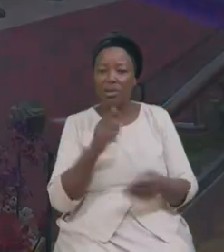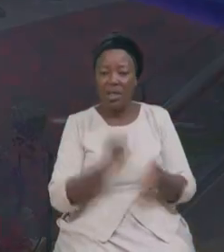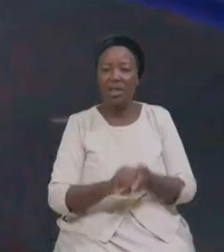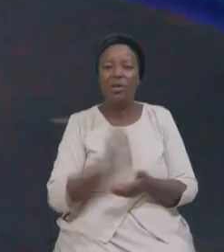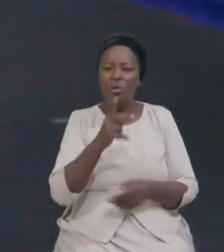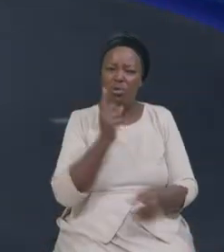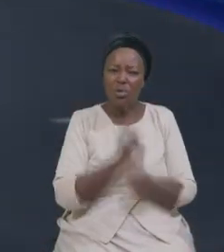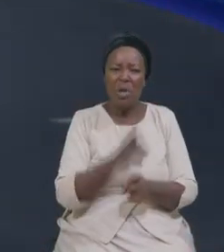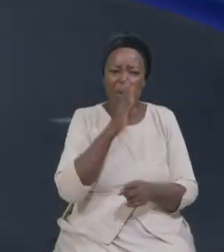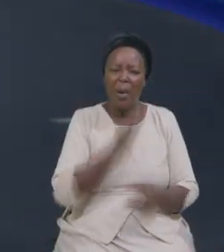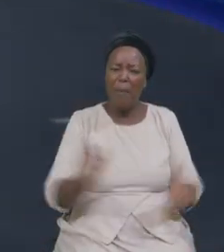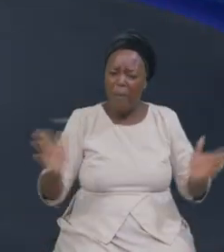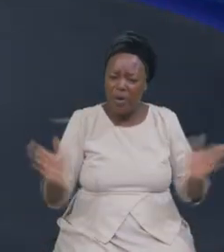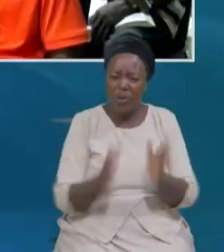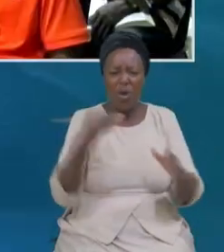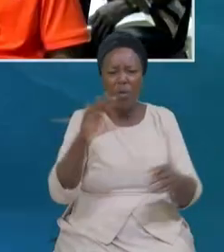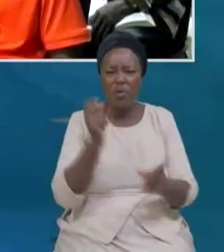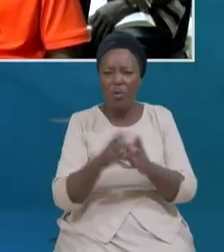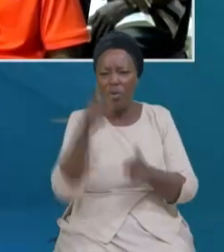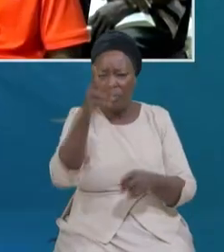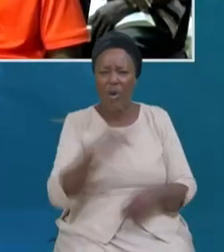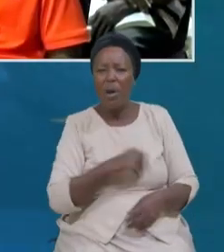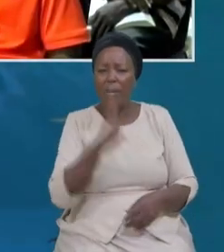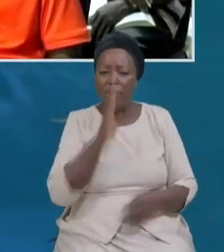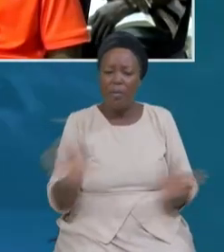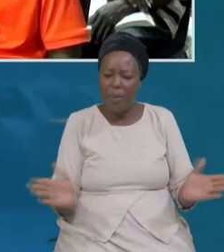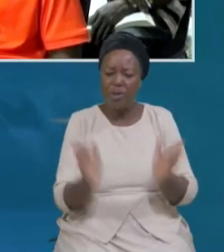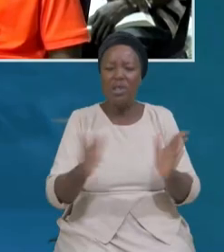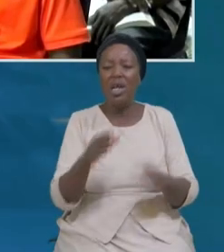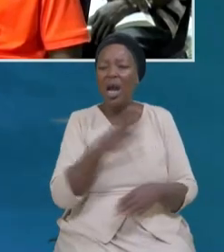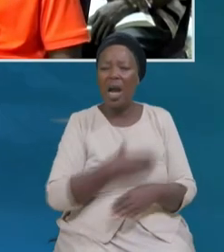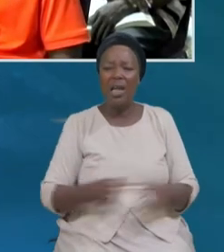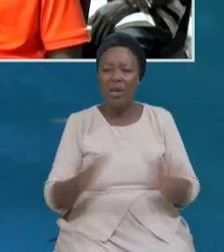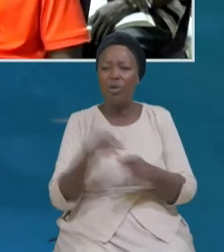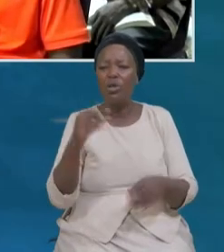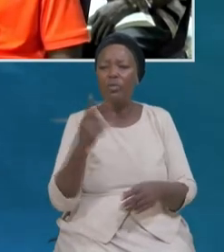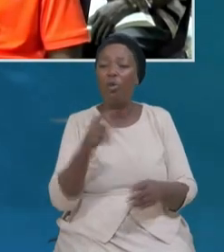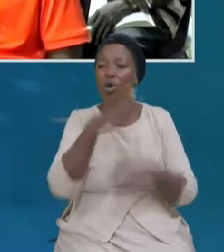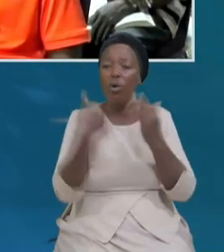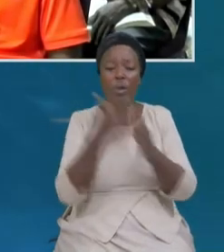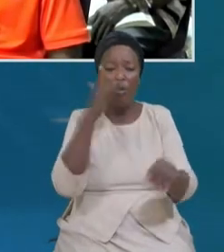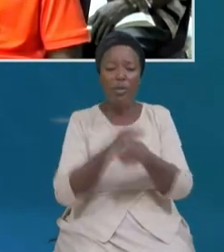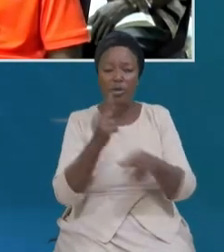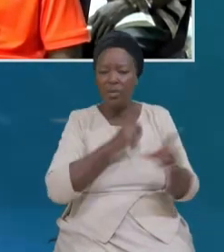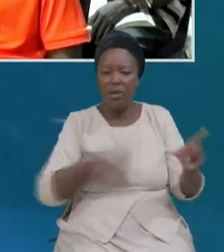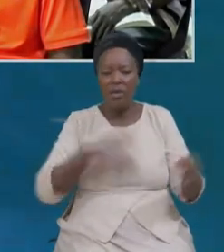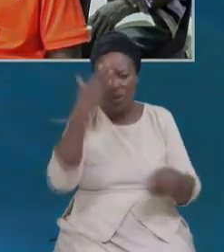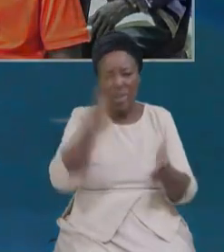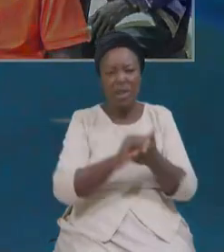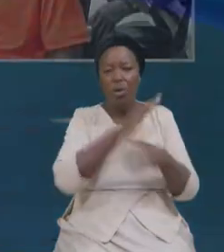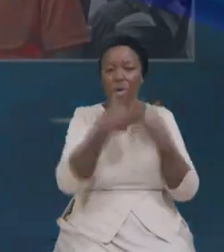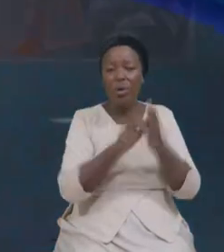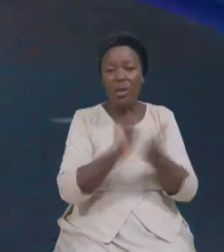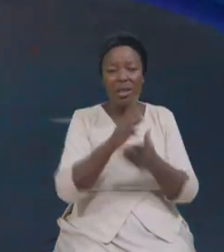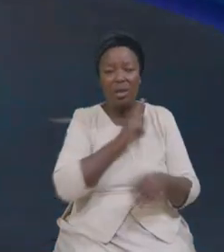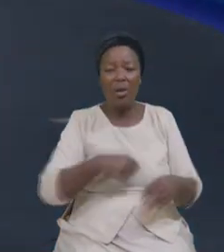body? Yes, I believe. Am I persuaded that God who did all these things and put the stars in place and divided the Red